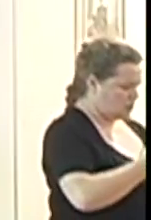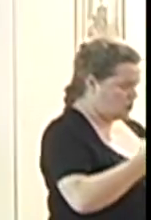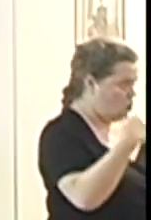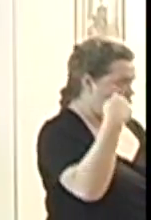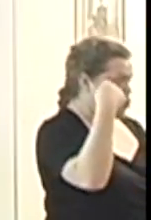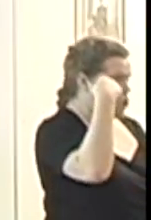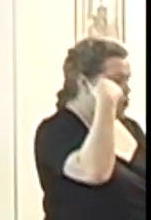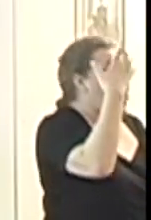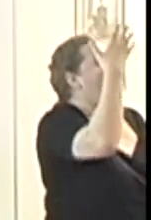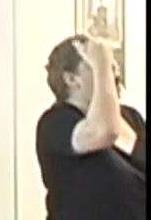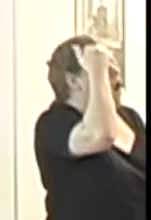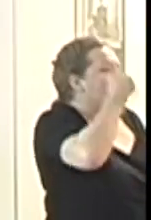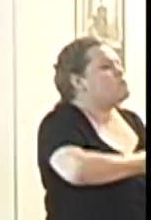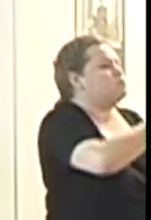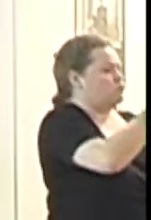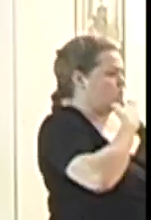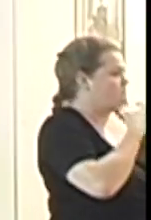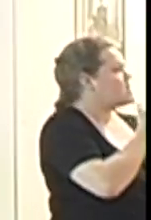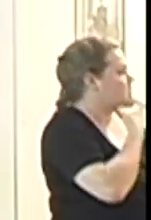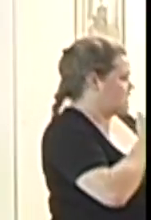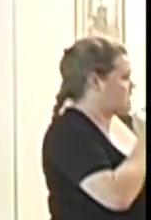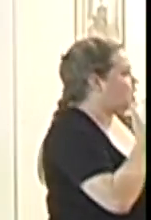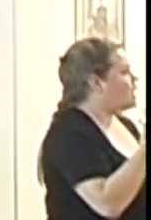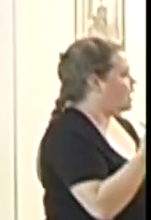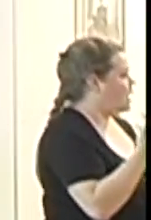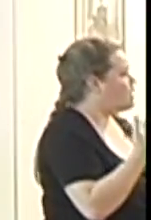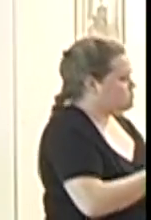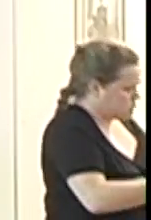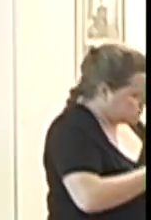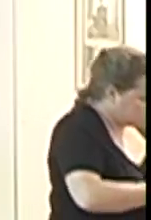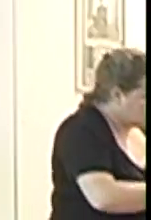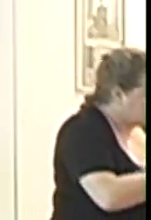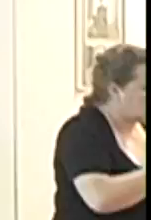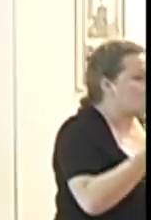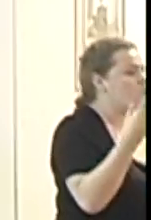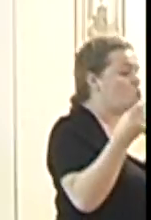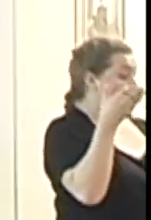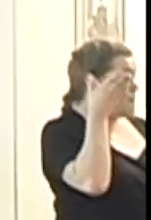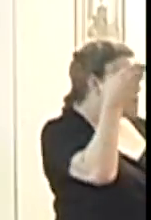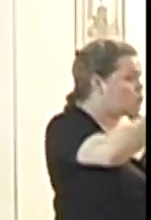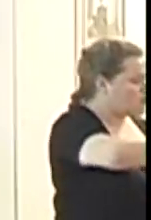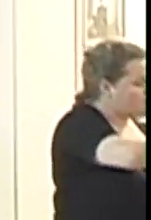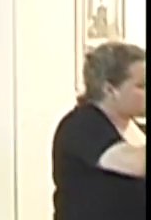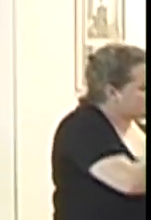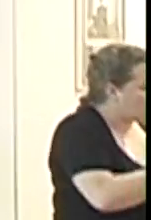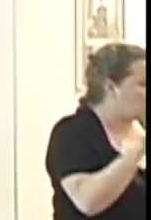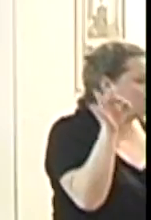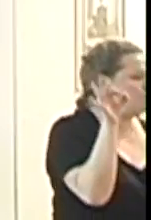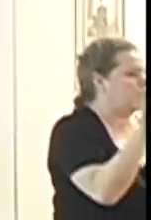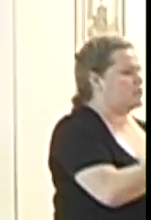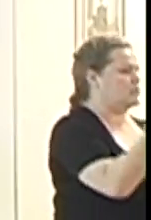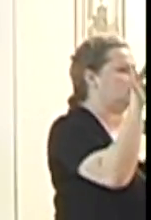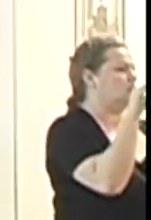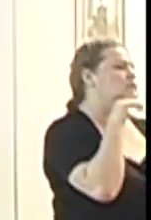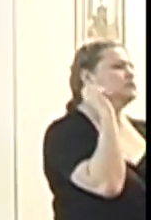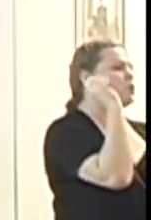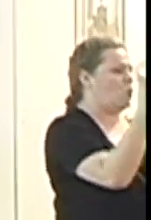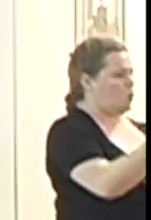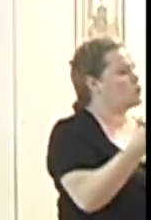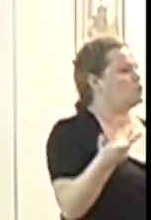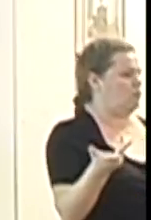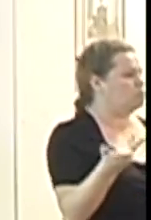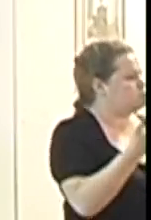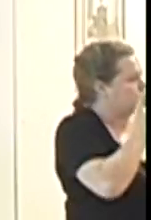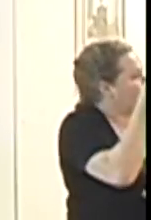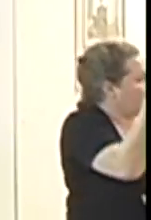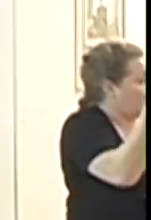We see a prolonged acquisition of handshake consistent with the high error rate that I just noticed. What I'm going to talk about